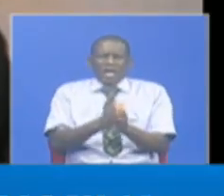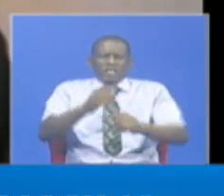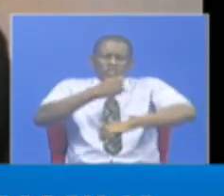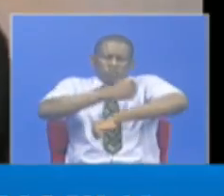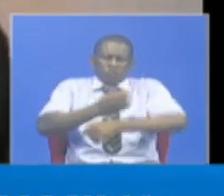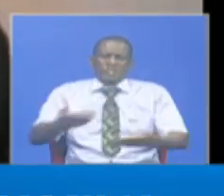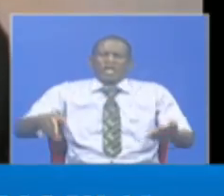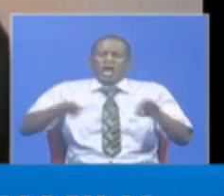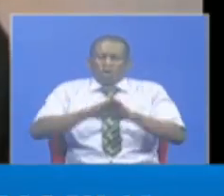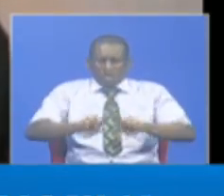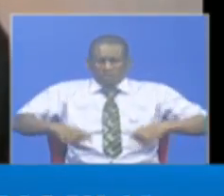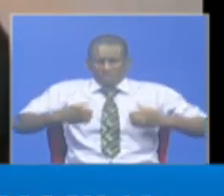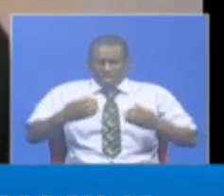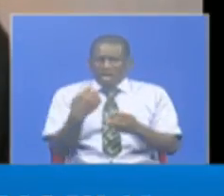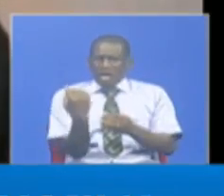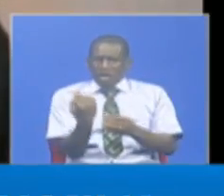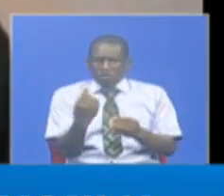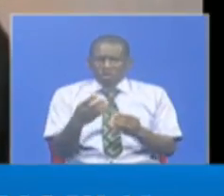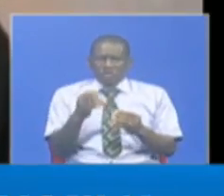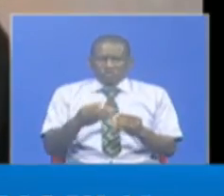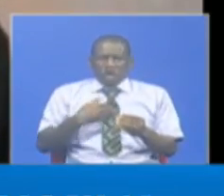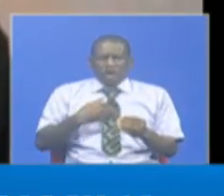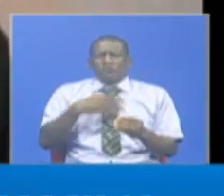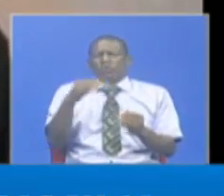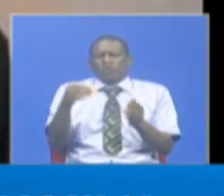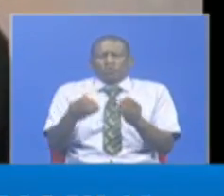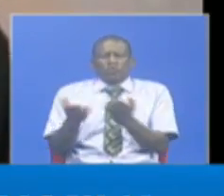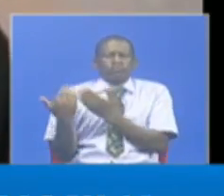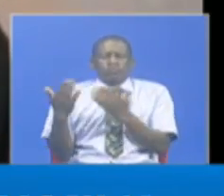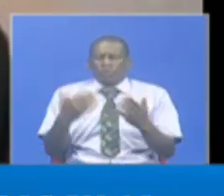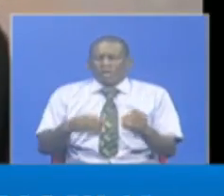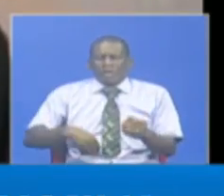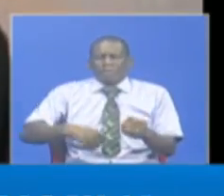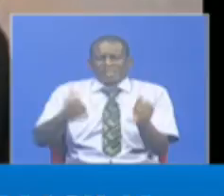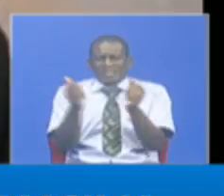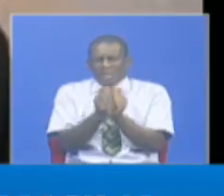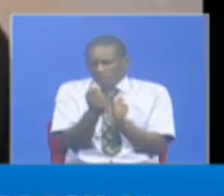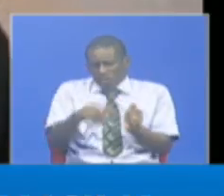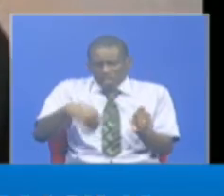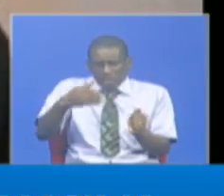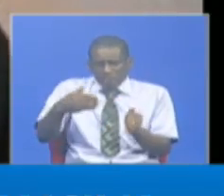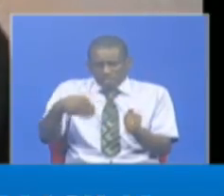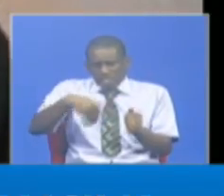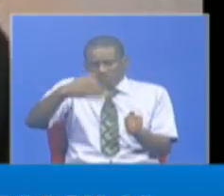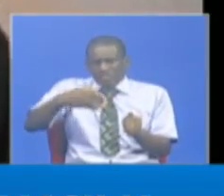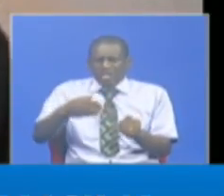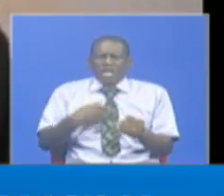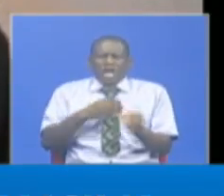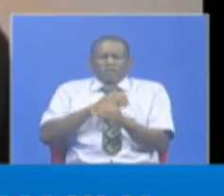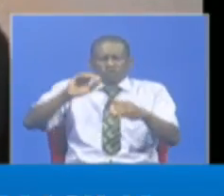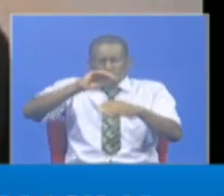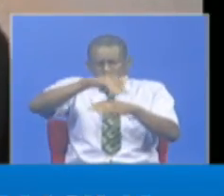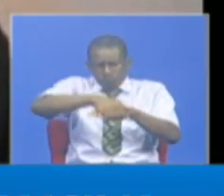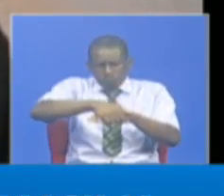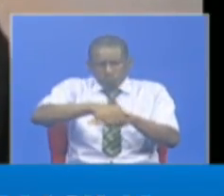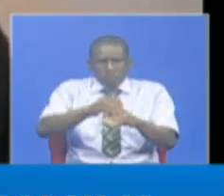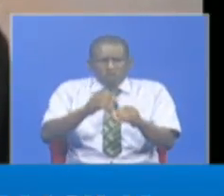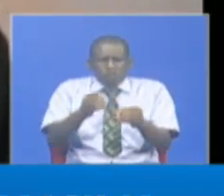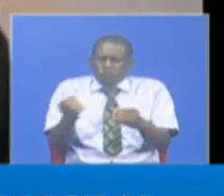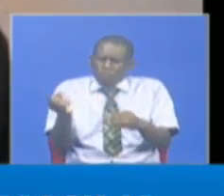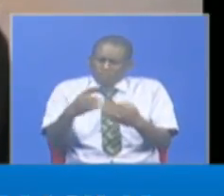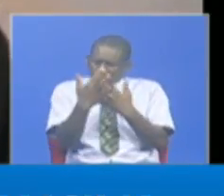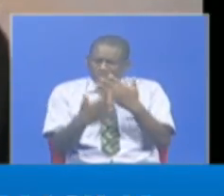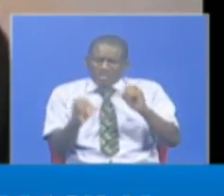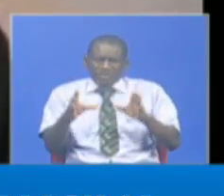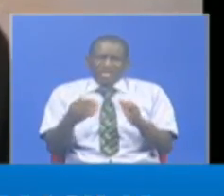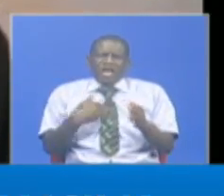has to access the bathroom where she has to pay 10 bob per day. And she doesn't have pads. She doesn't have water. She doesn't have house rent.